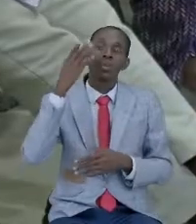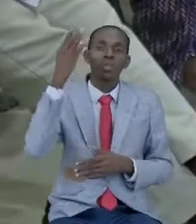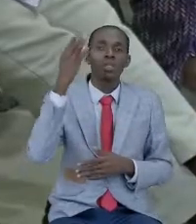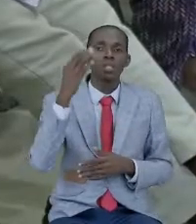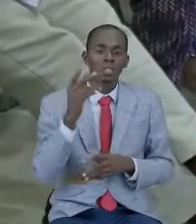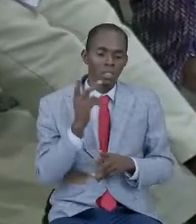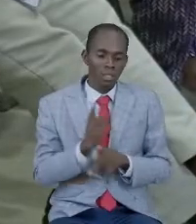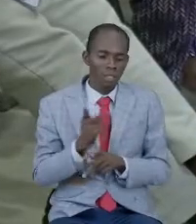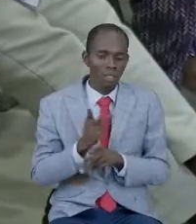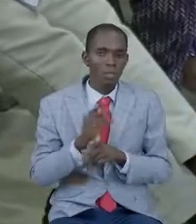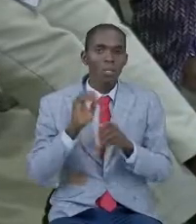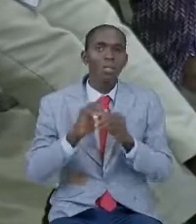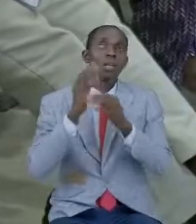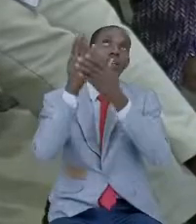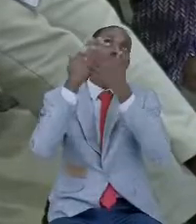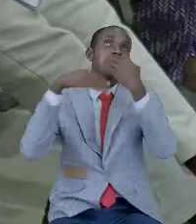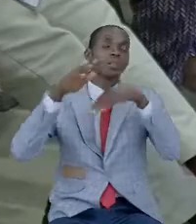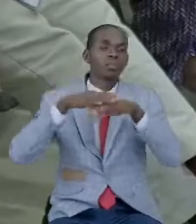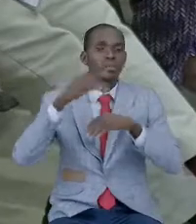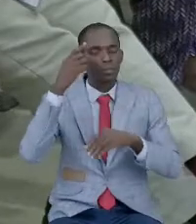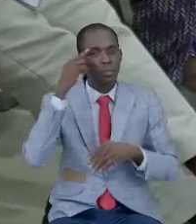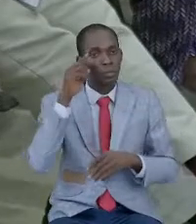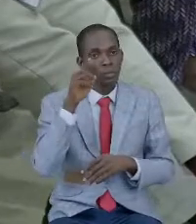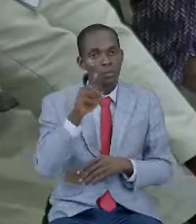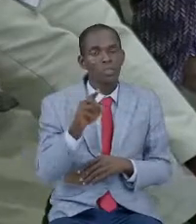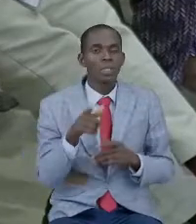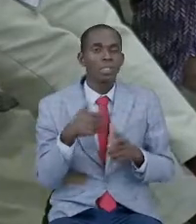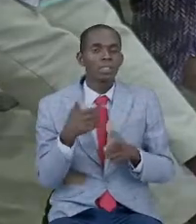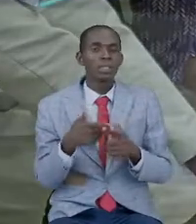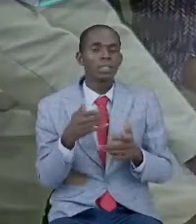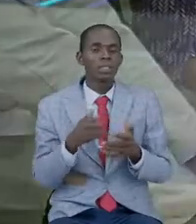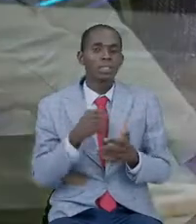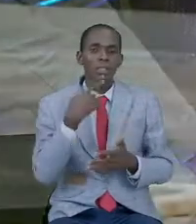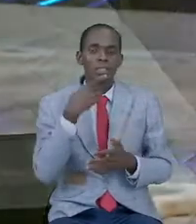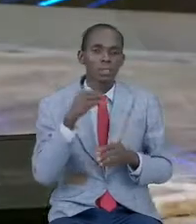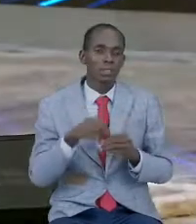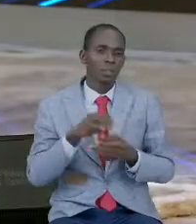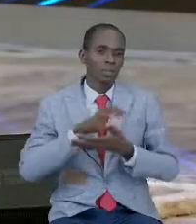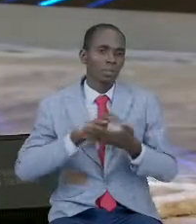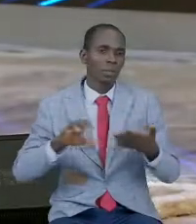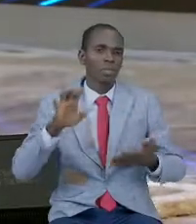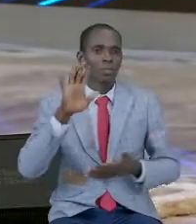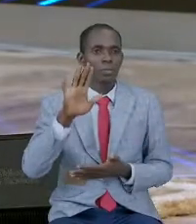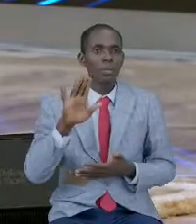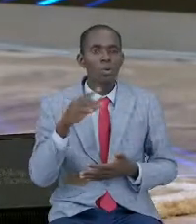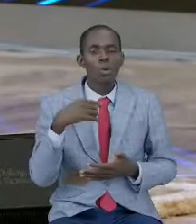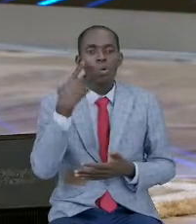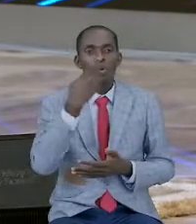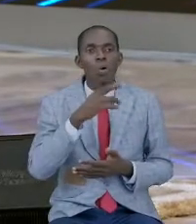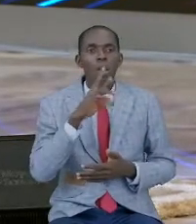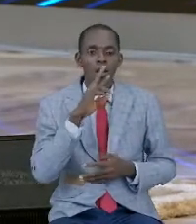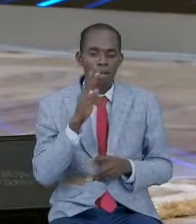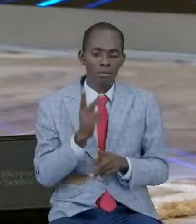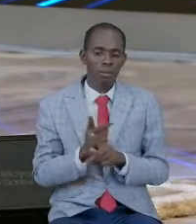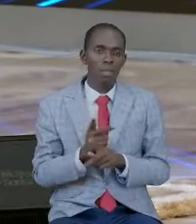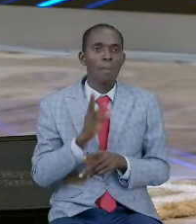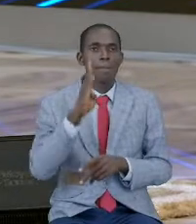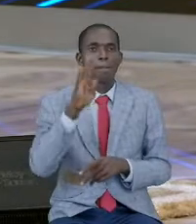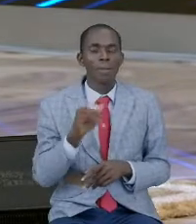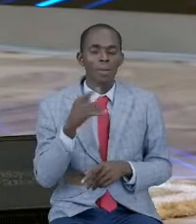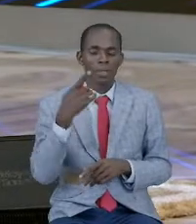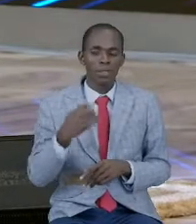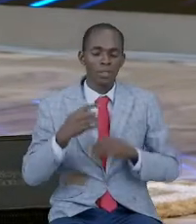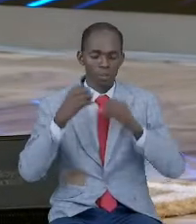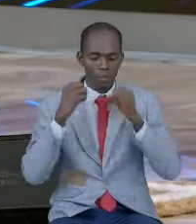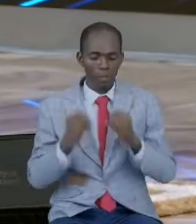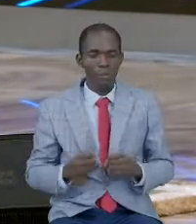in heaven for you. Then he tells us in verse 5, who are kept by the power